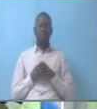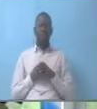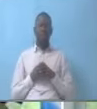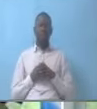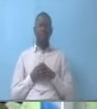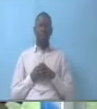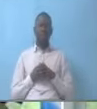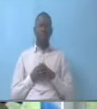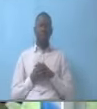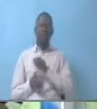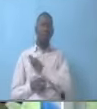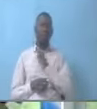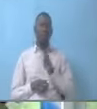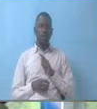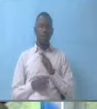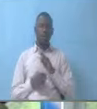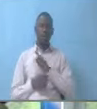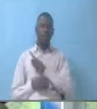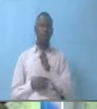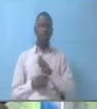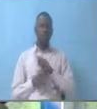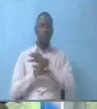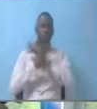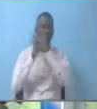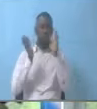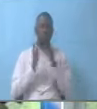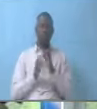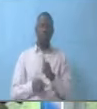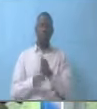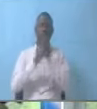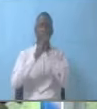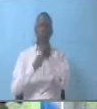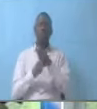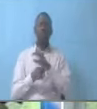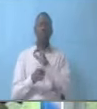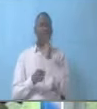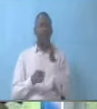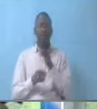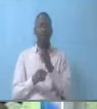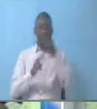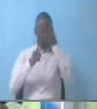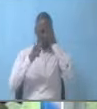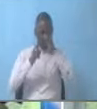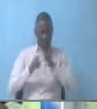And we all hold all of you to very high regard.